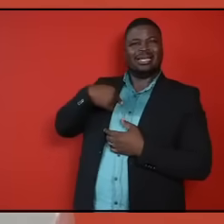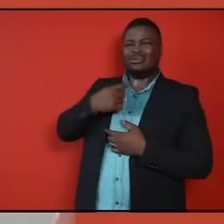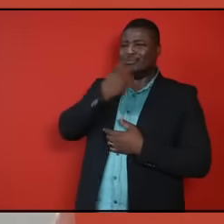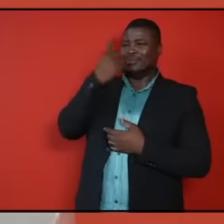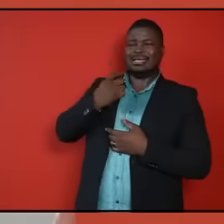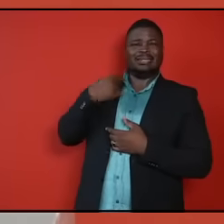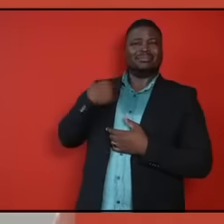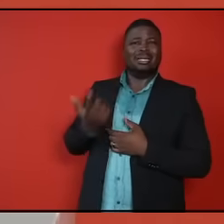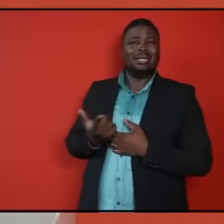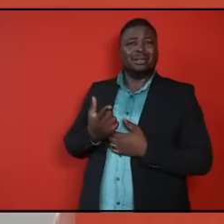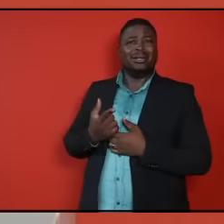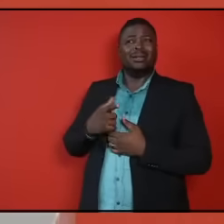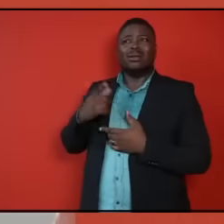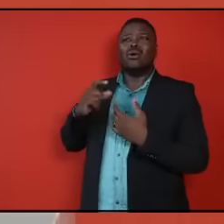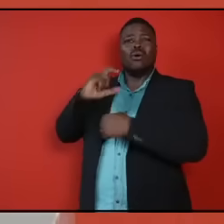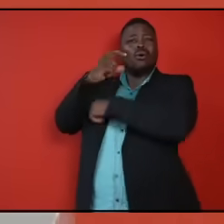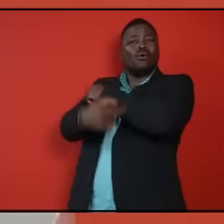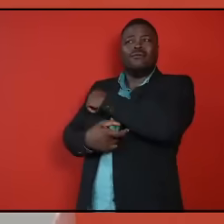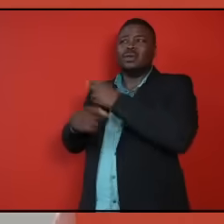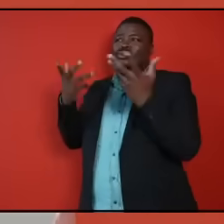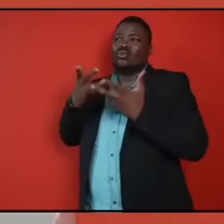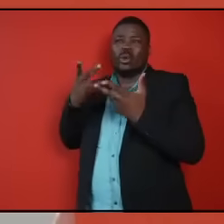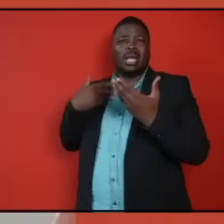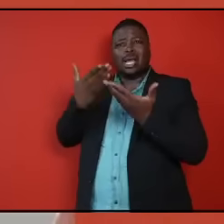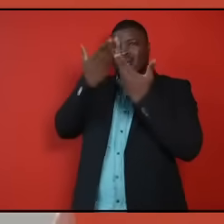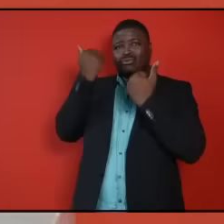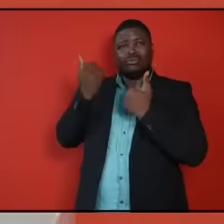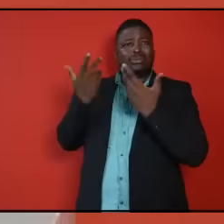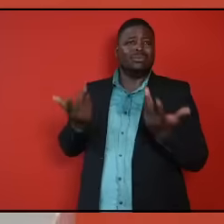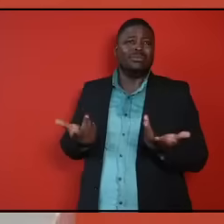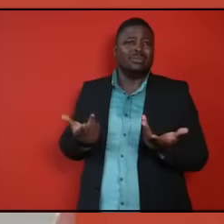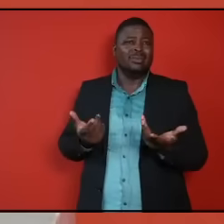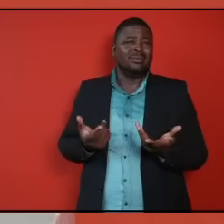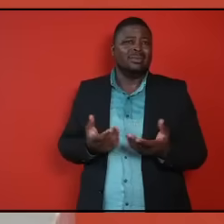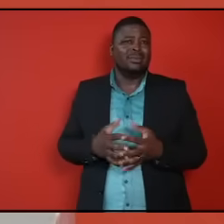their conferences. I don't know what happens and all of that.